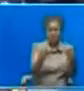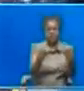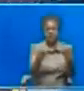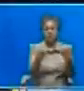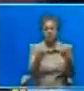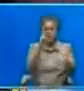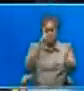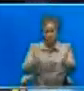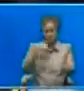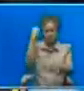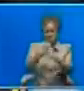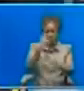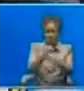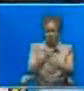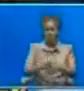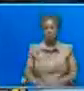of duty.